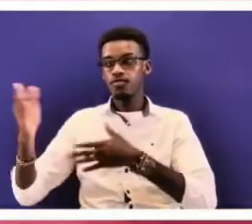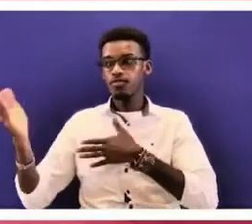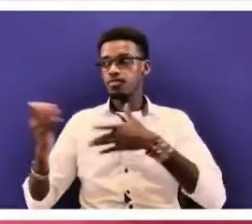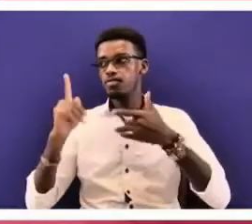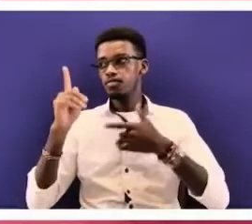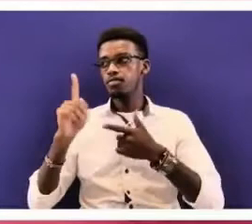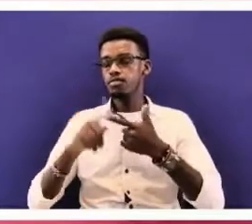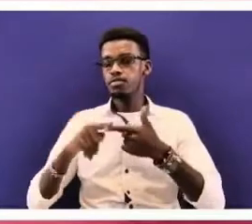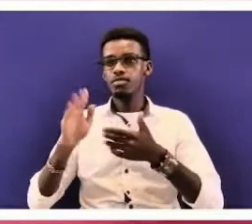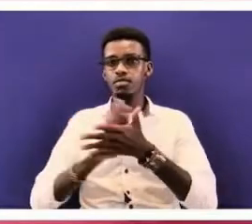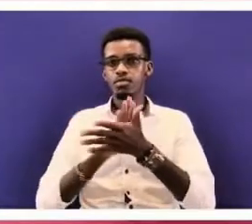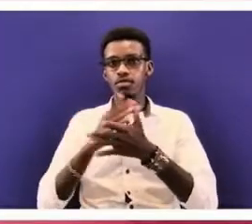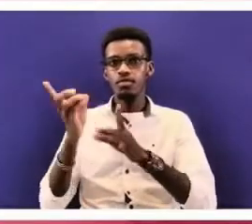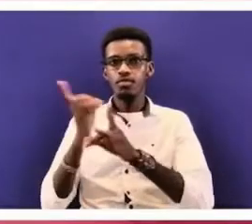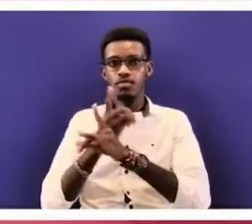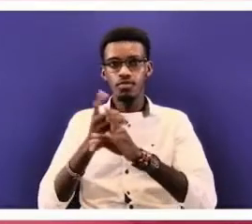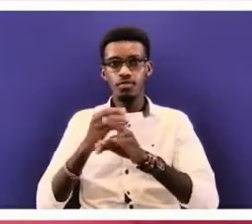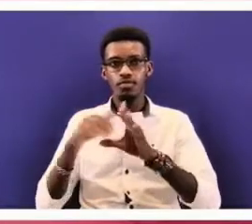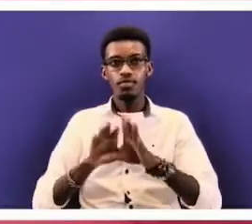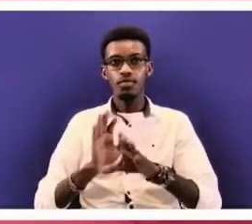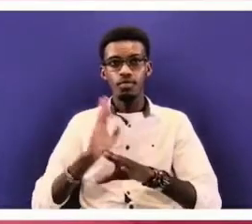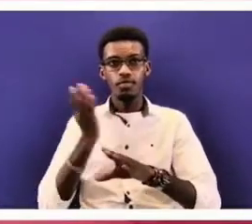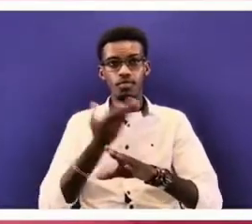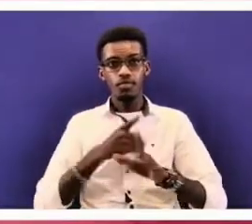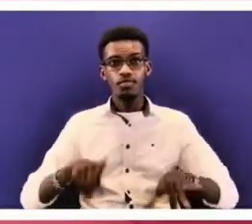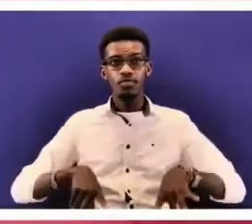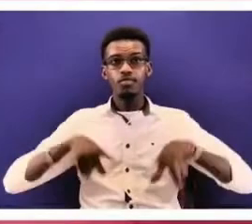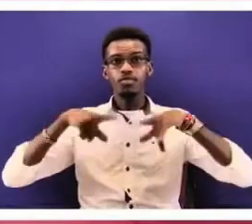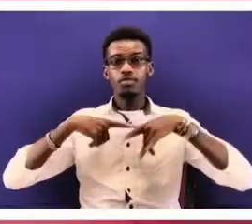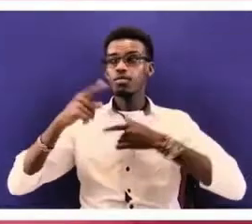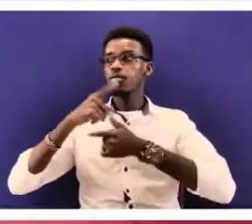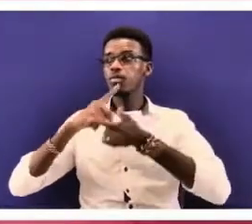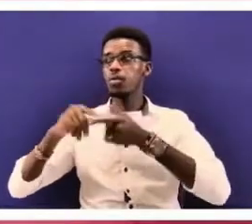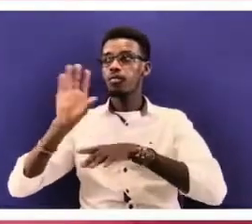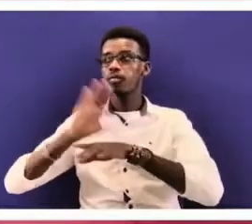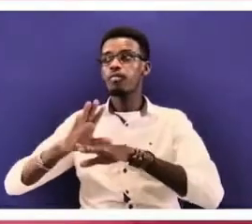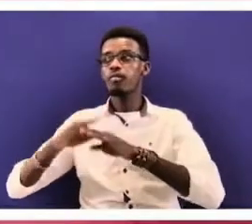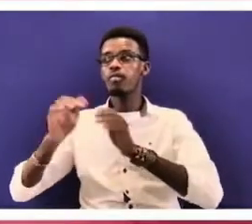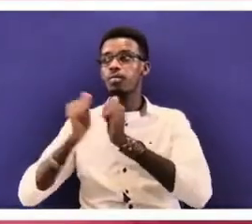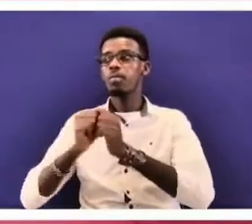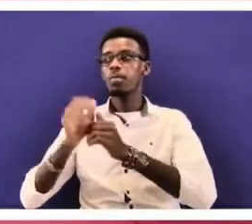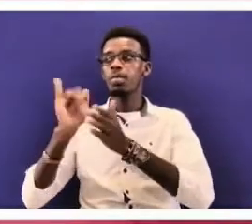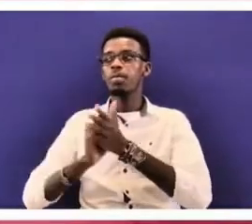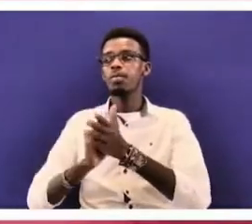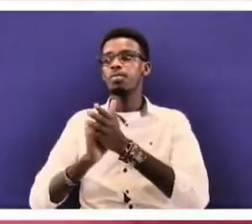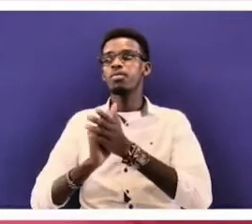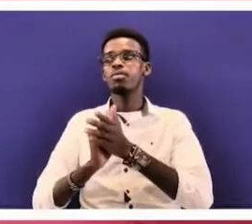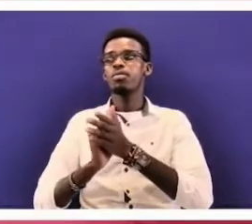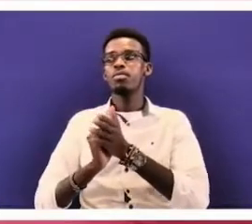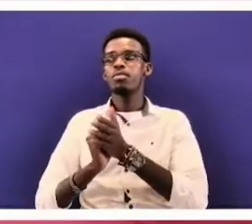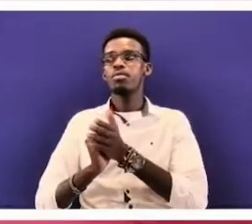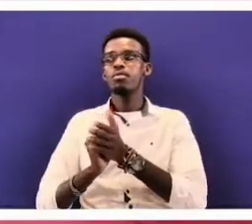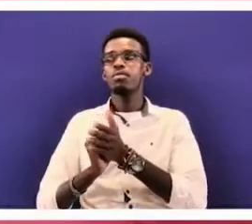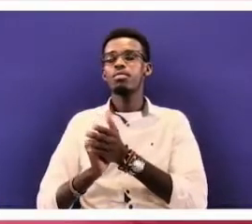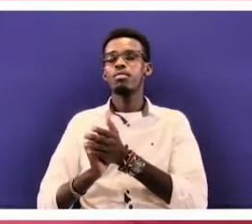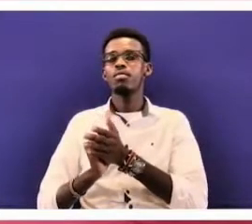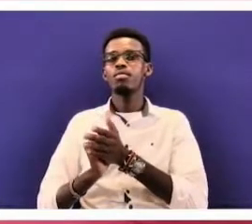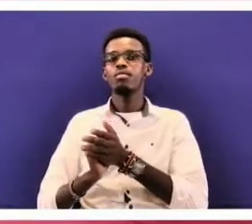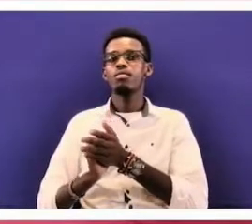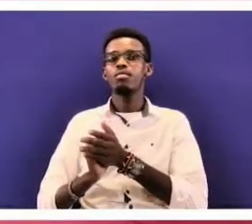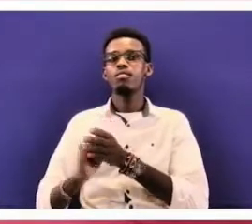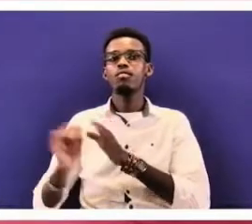do something different in our lives. We come to church with such lackluster